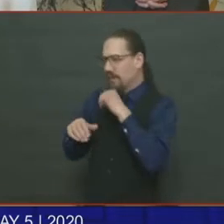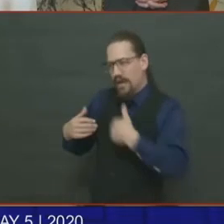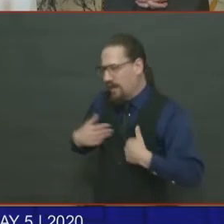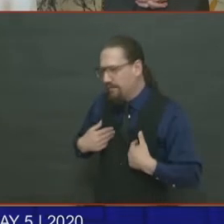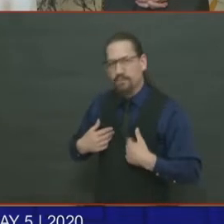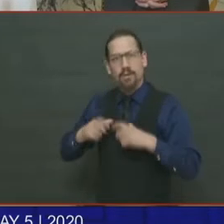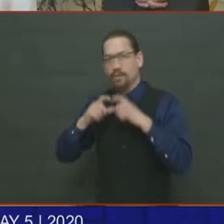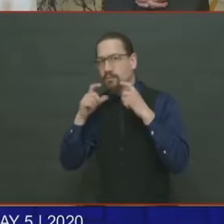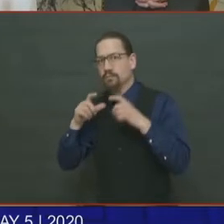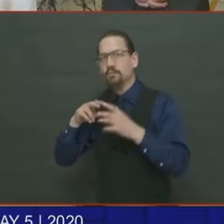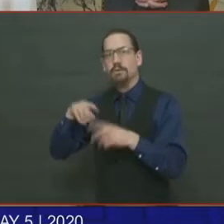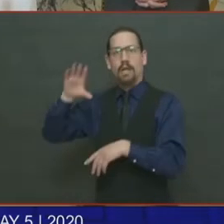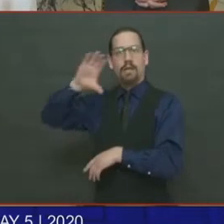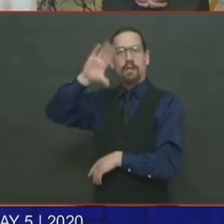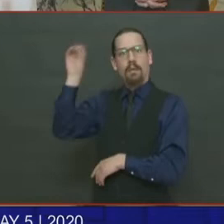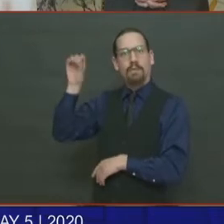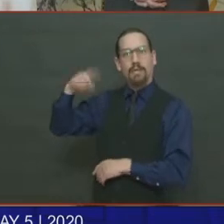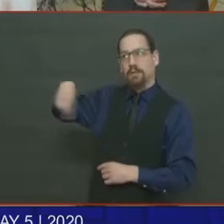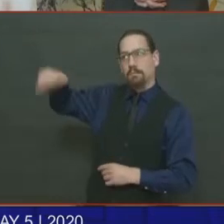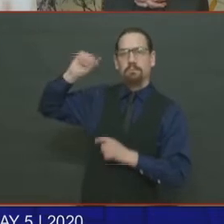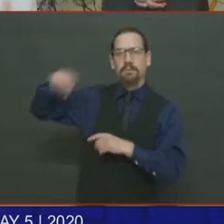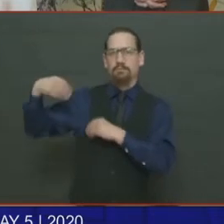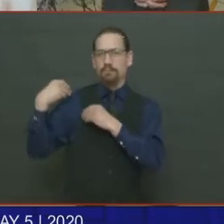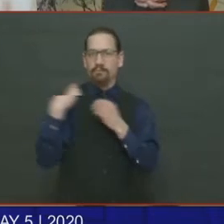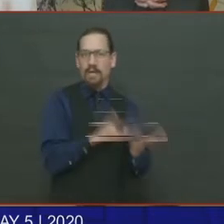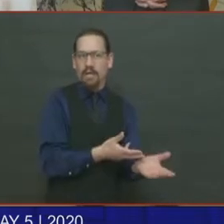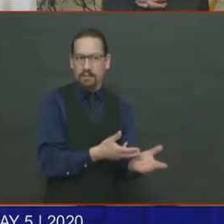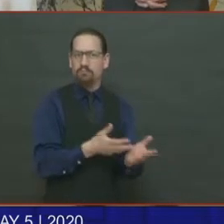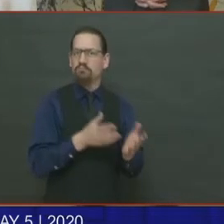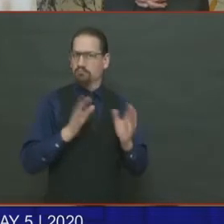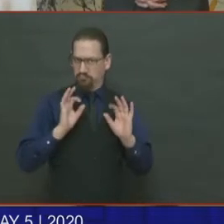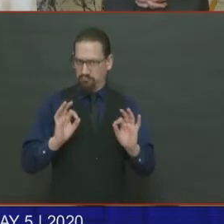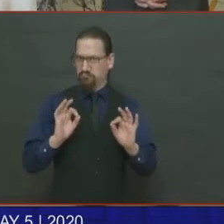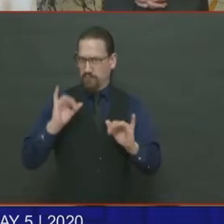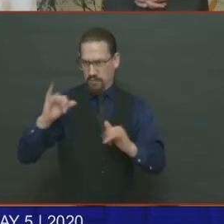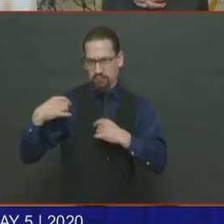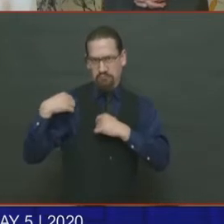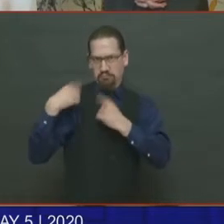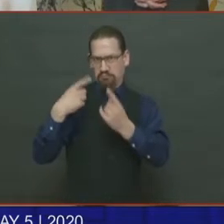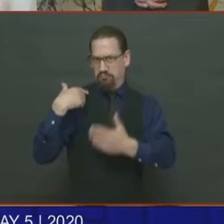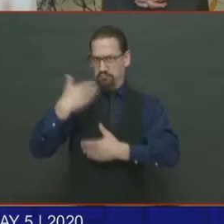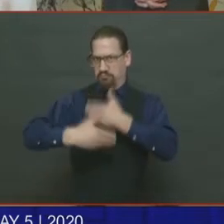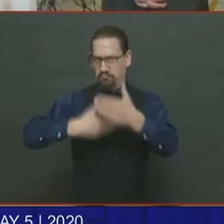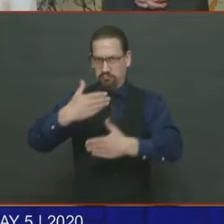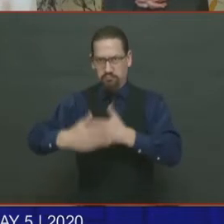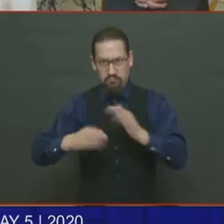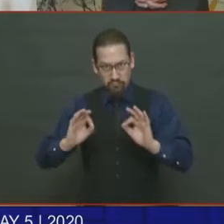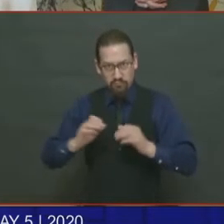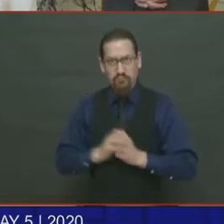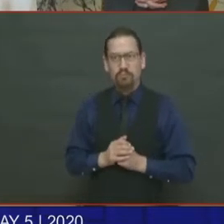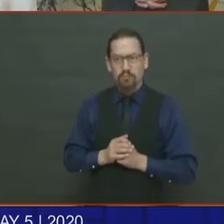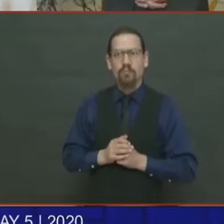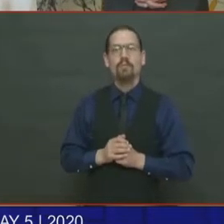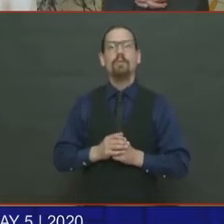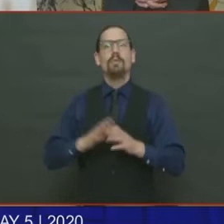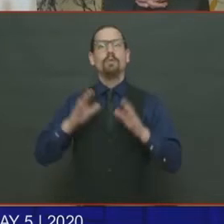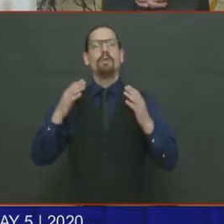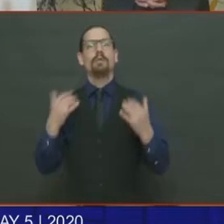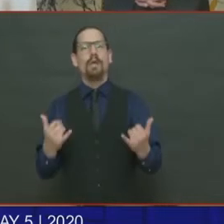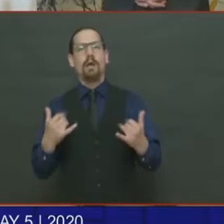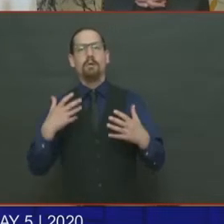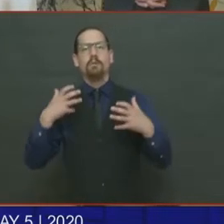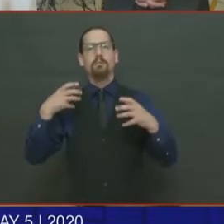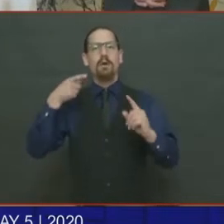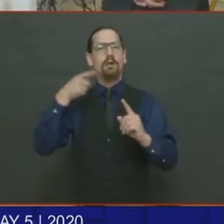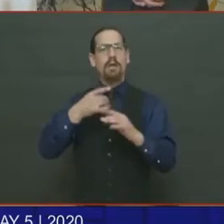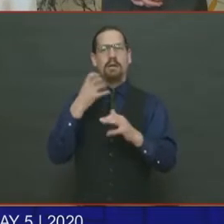our economic reopening, in order to keep us all safe and frankly very aware of the fact